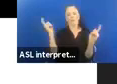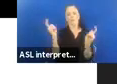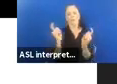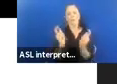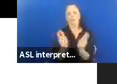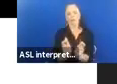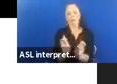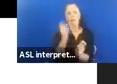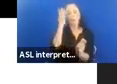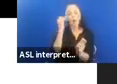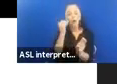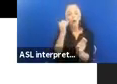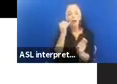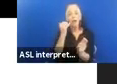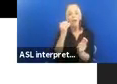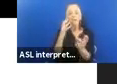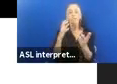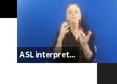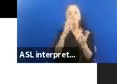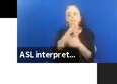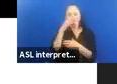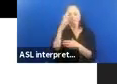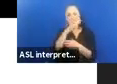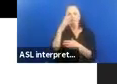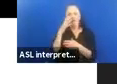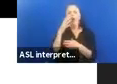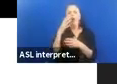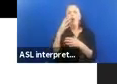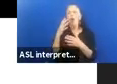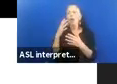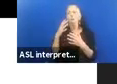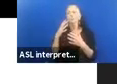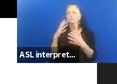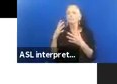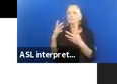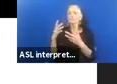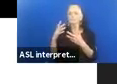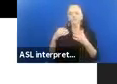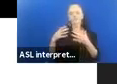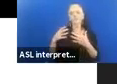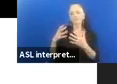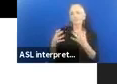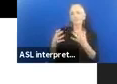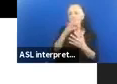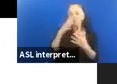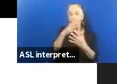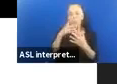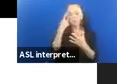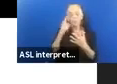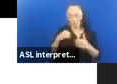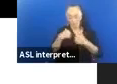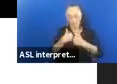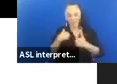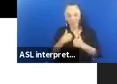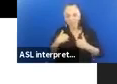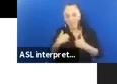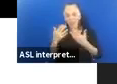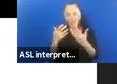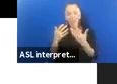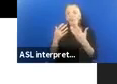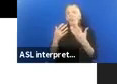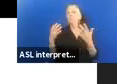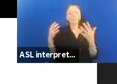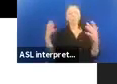corporate concentration of livestock, the loss of livestock genetic diversity creates